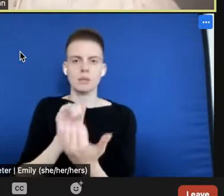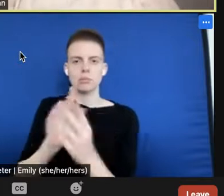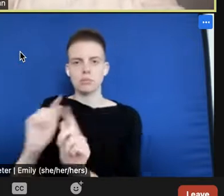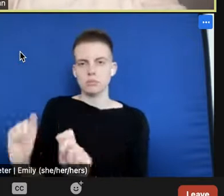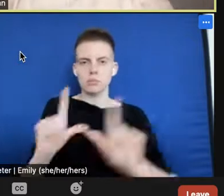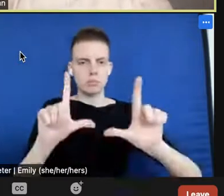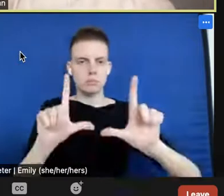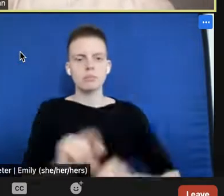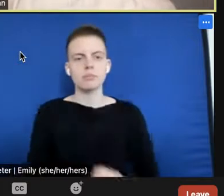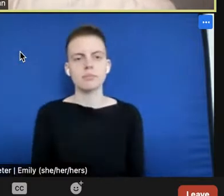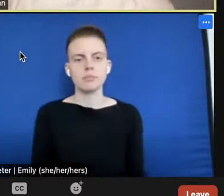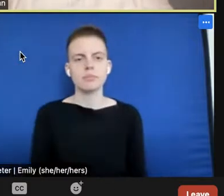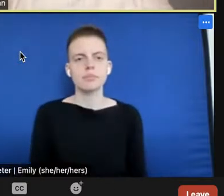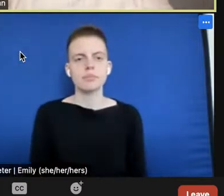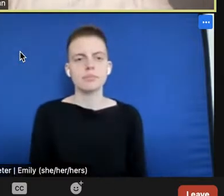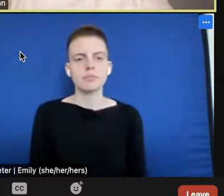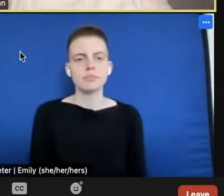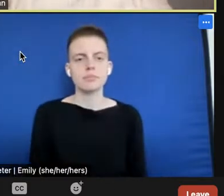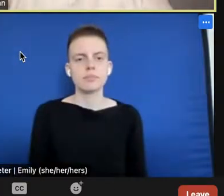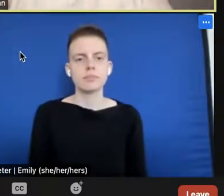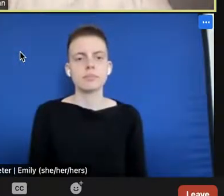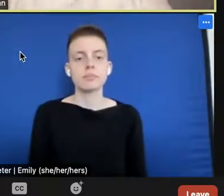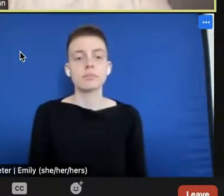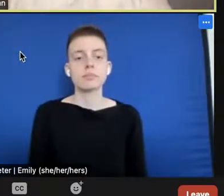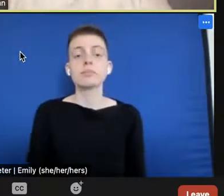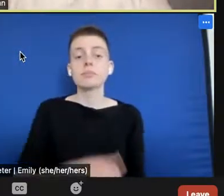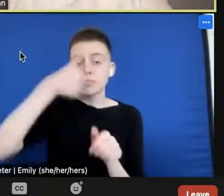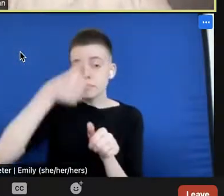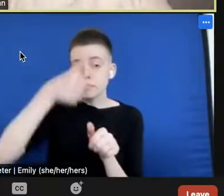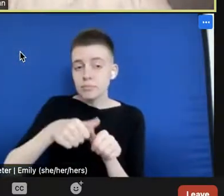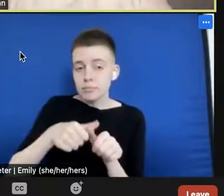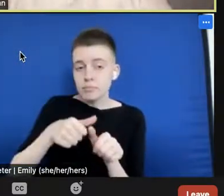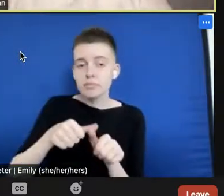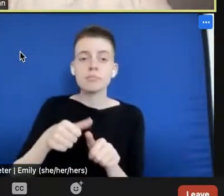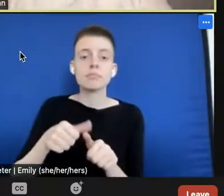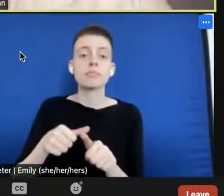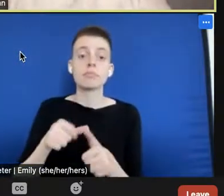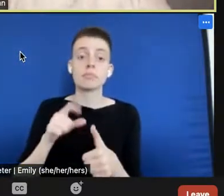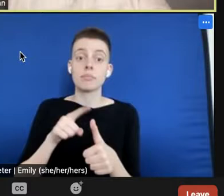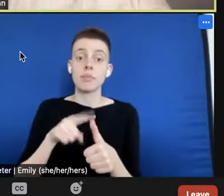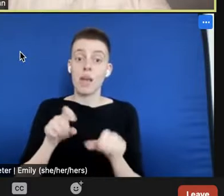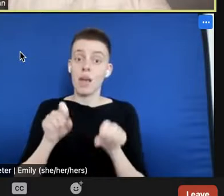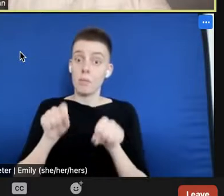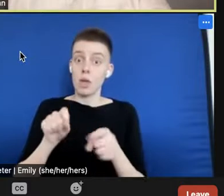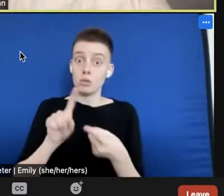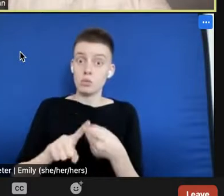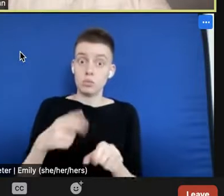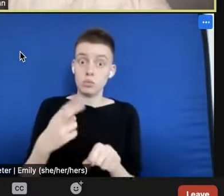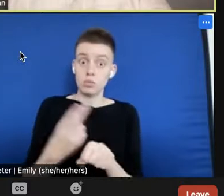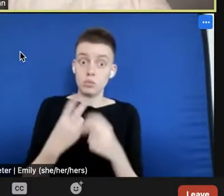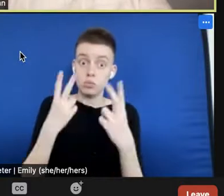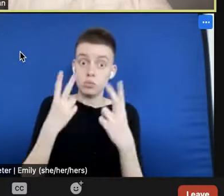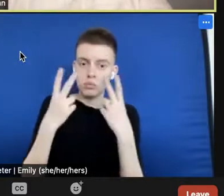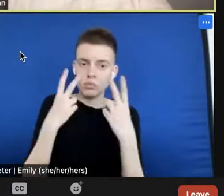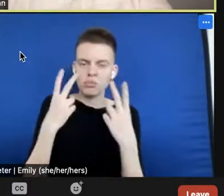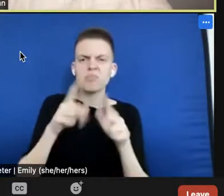so remember that the additional considerations are that the ability to use vision depends upon the